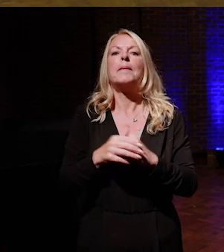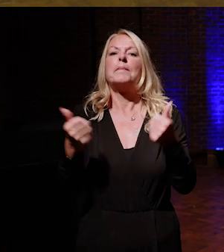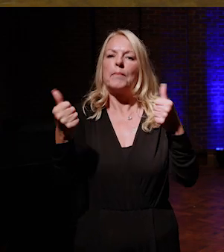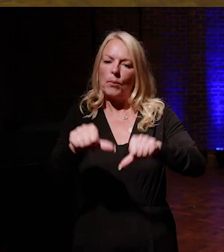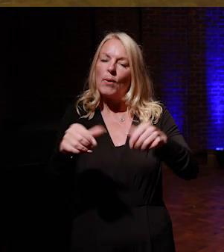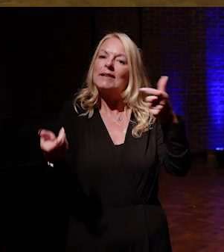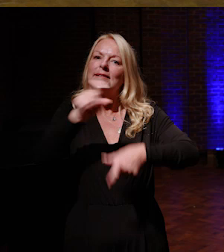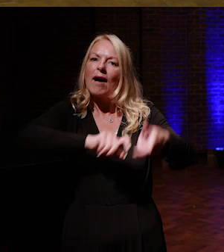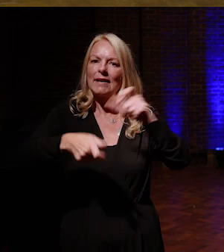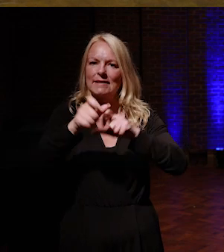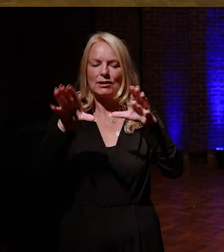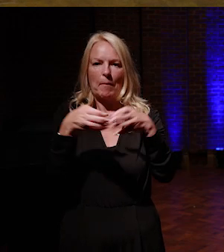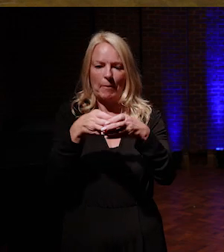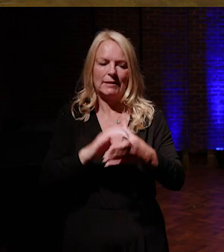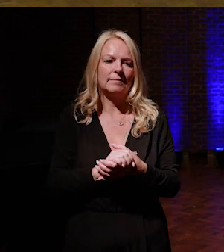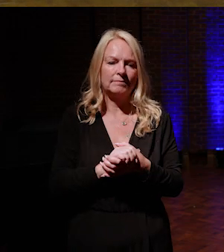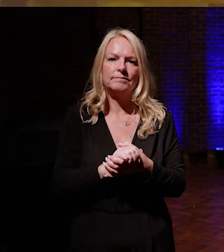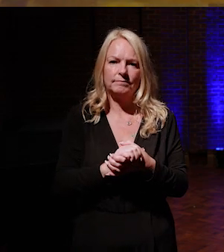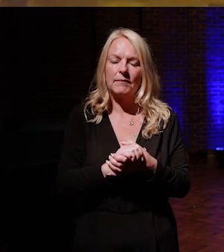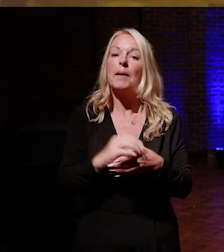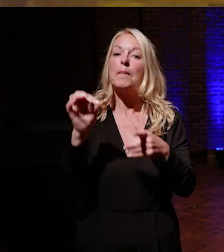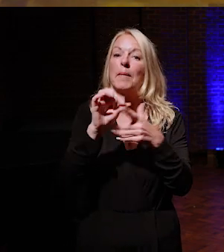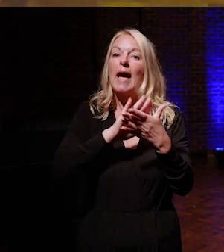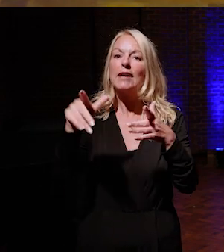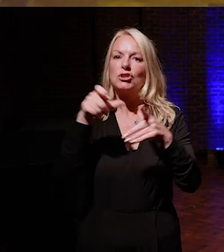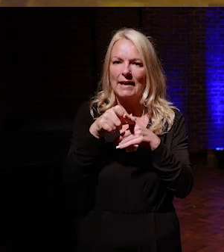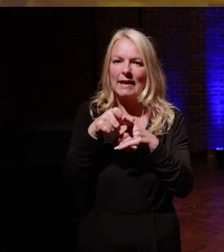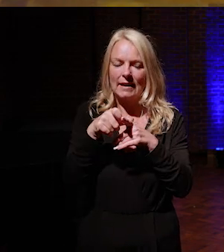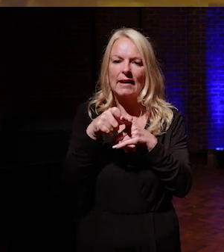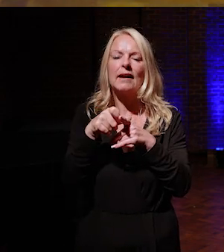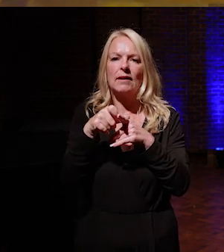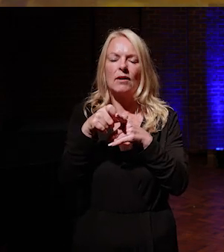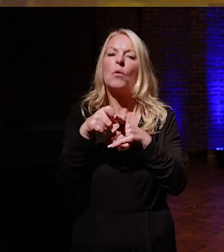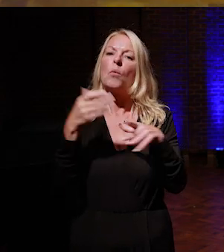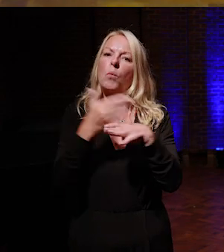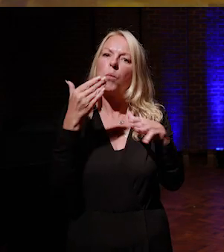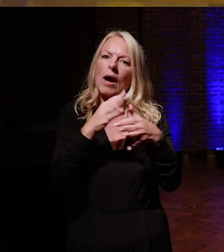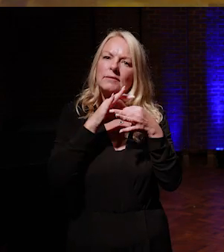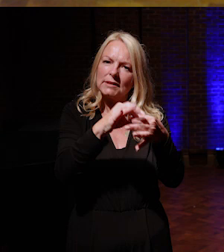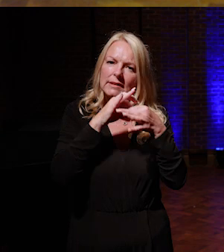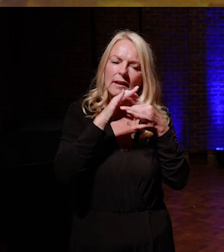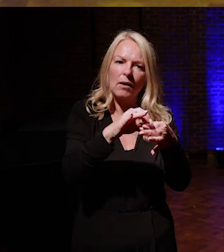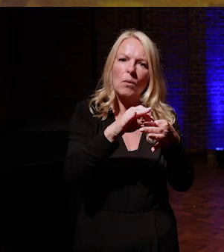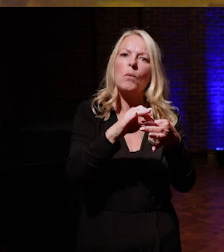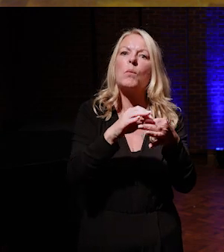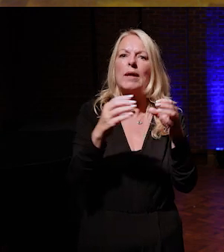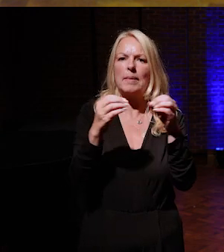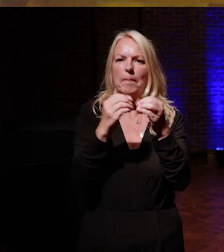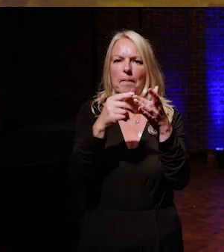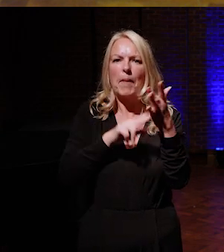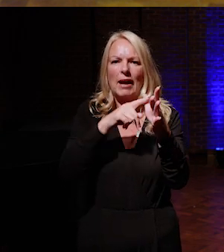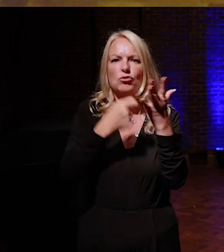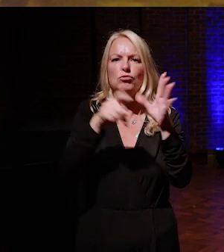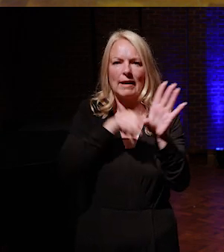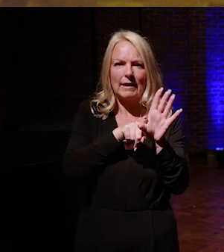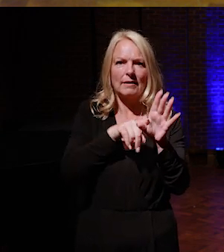science department. And during my PhD, I worked together with Historic Environment Scotland, archaeologists.